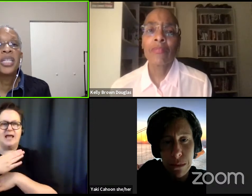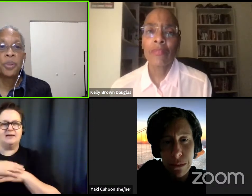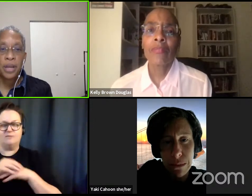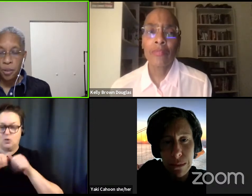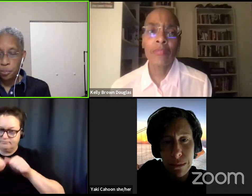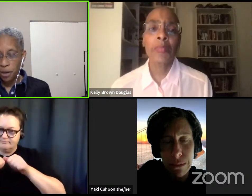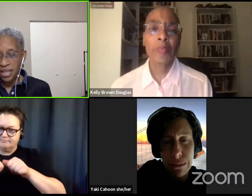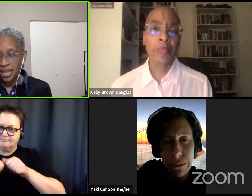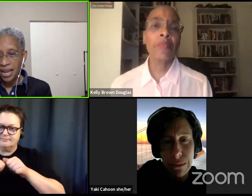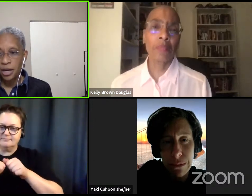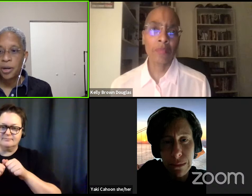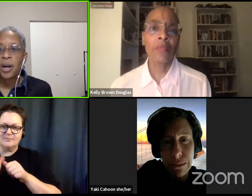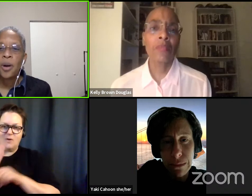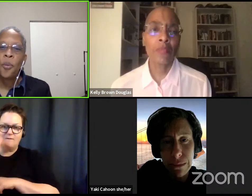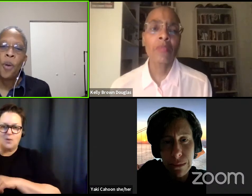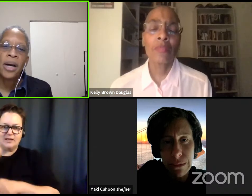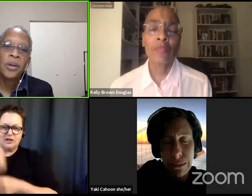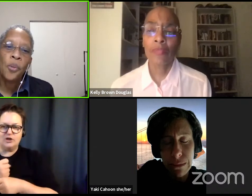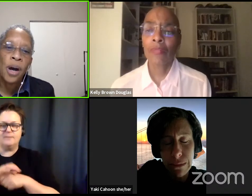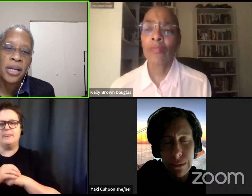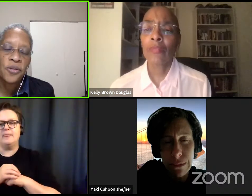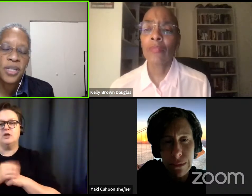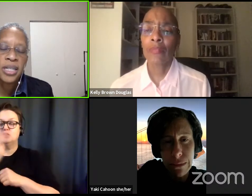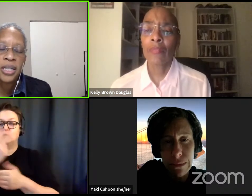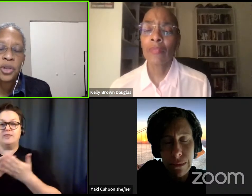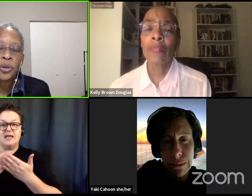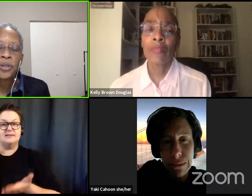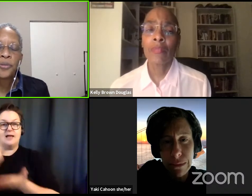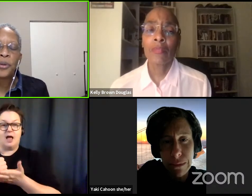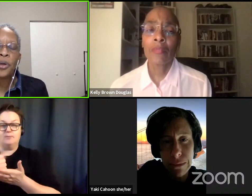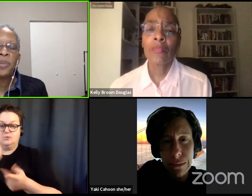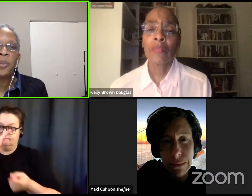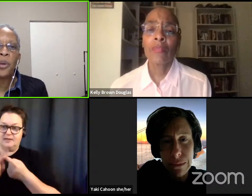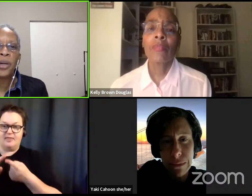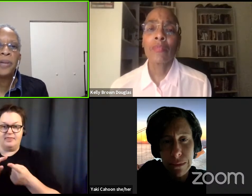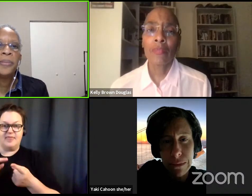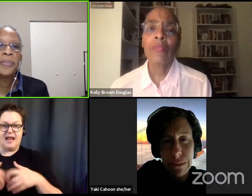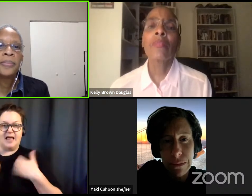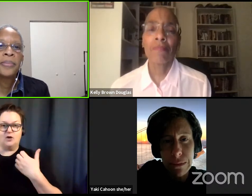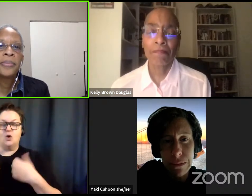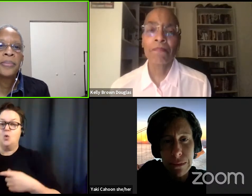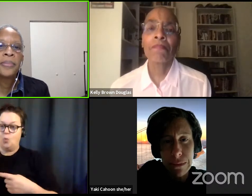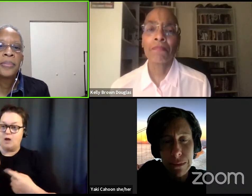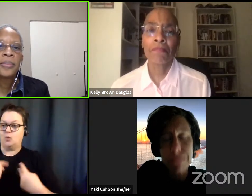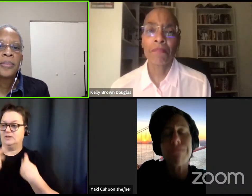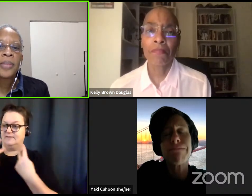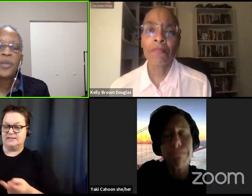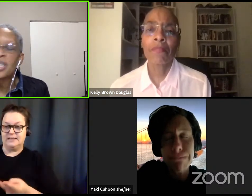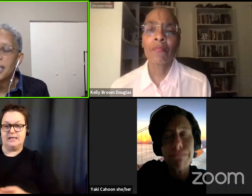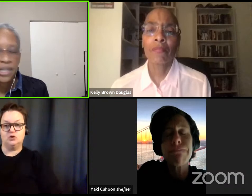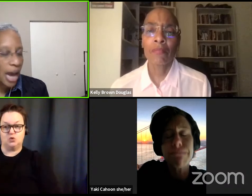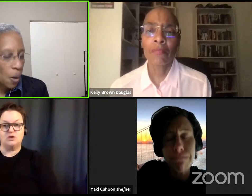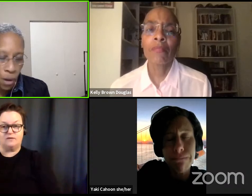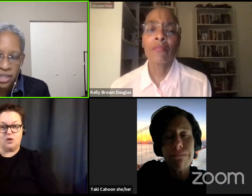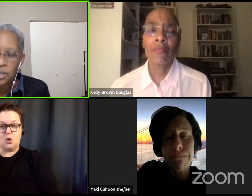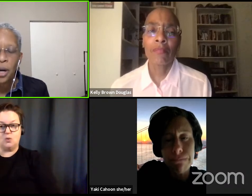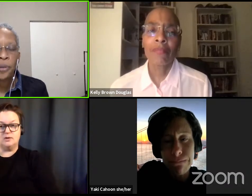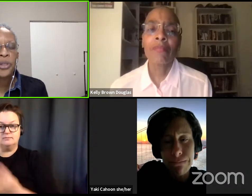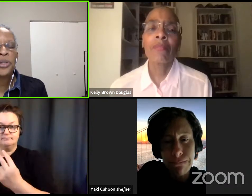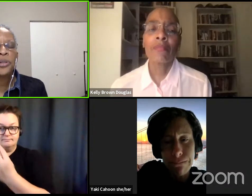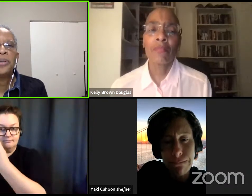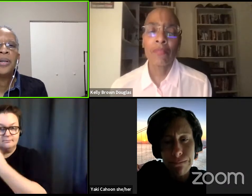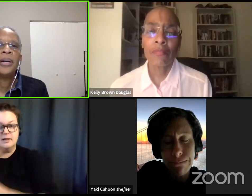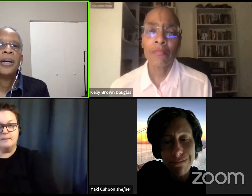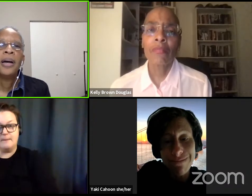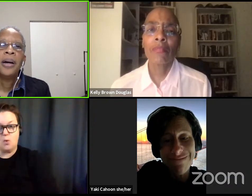Two things helped break that anger. One was visiting the George Floyd Memorial, which I did not want to go